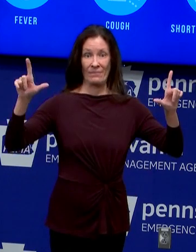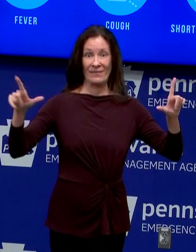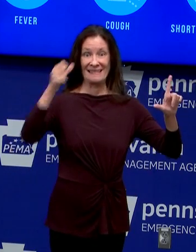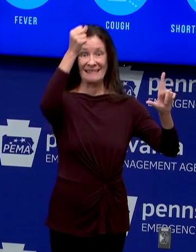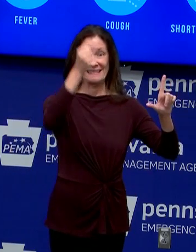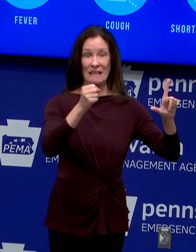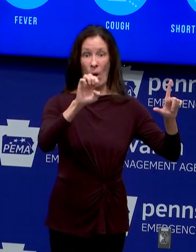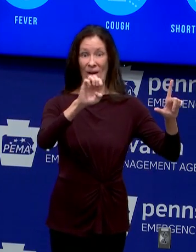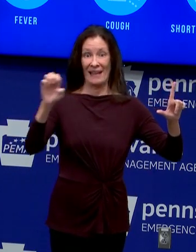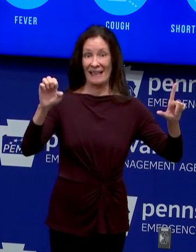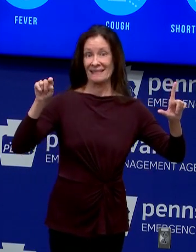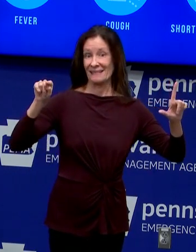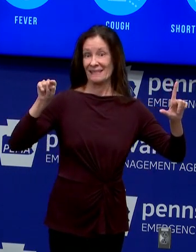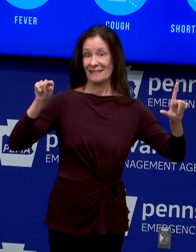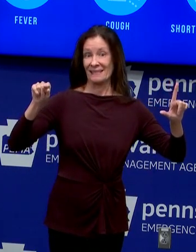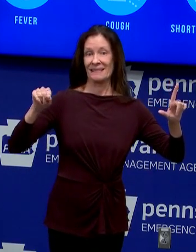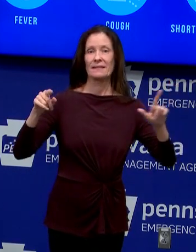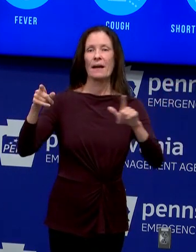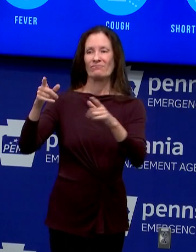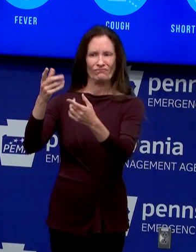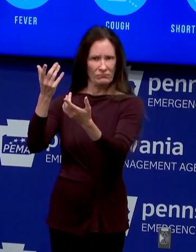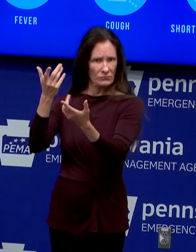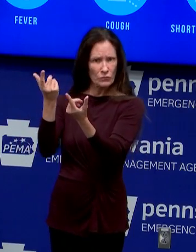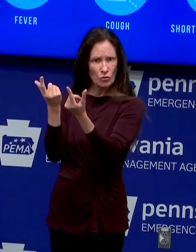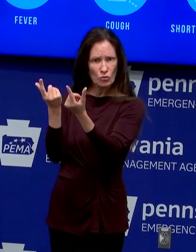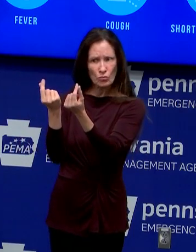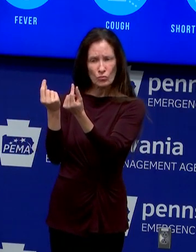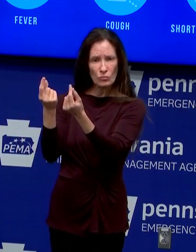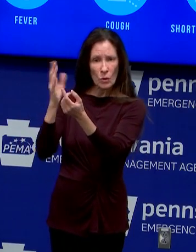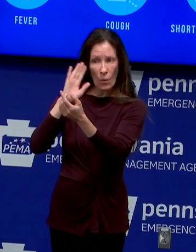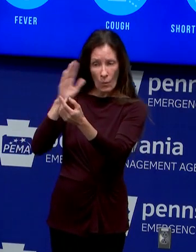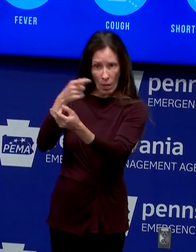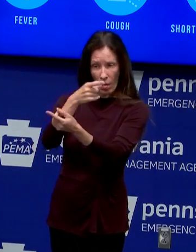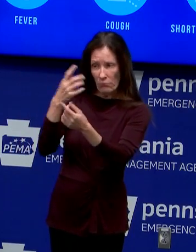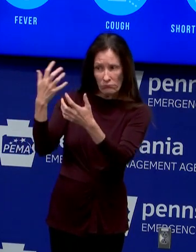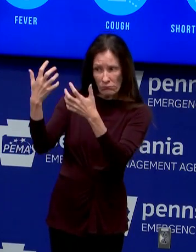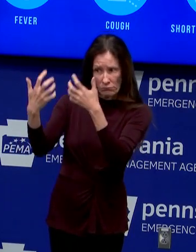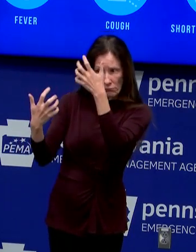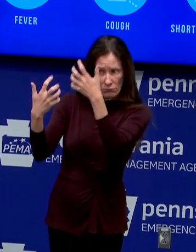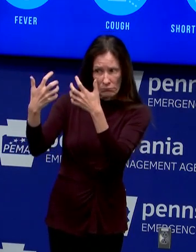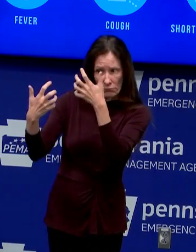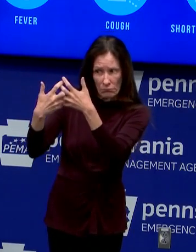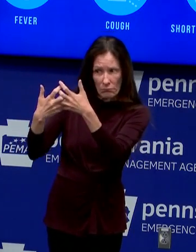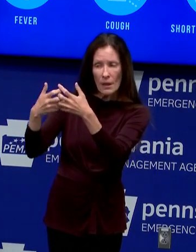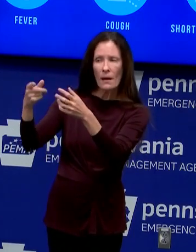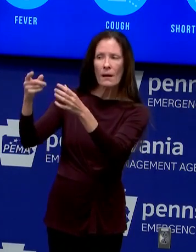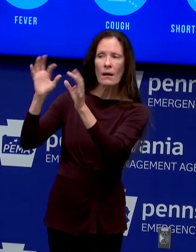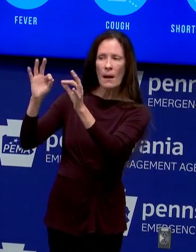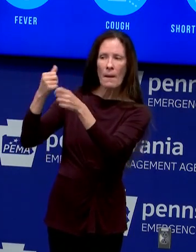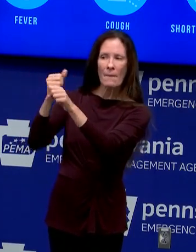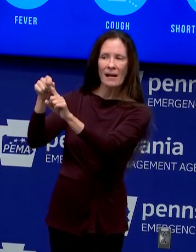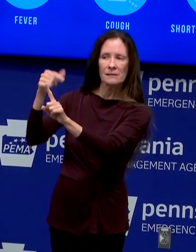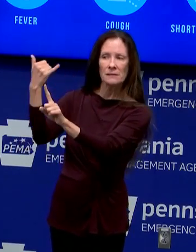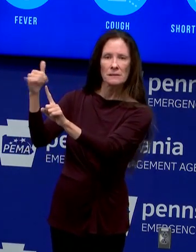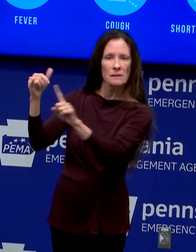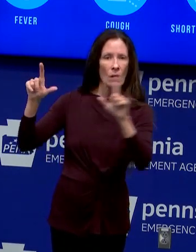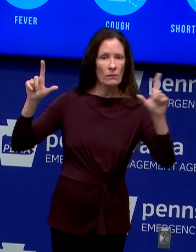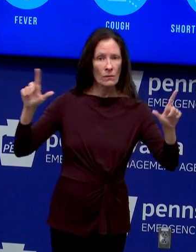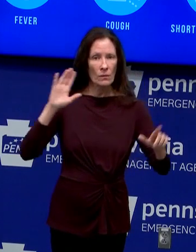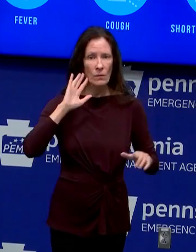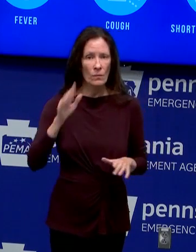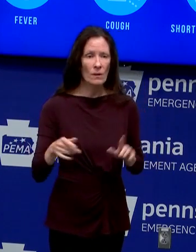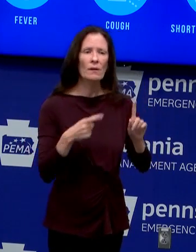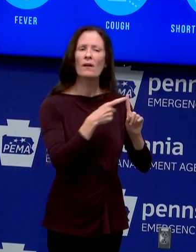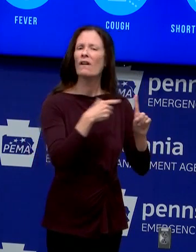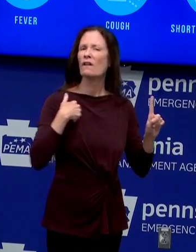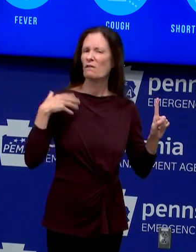As I just said, we've had discussions with Philadelphia and Montgomery and other counties. We've had discussions with Bucks County, and we're going to continue